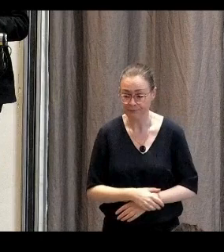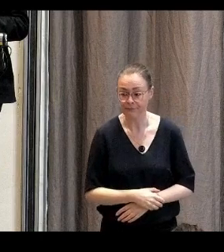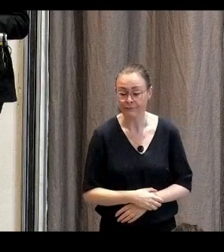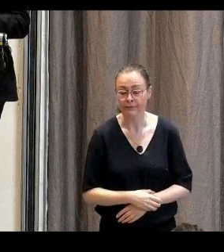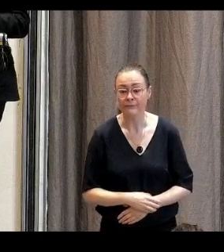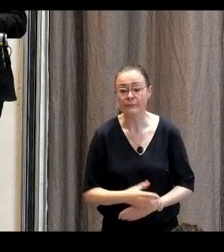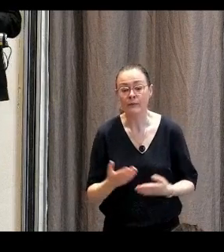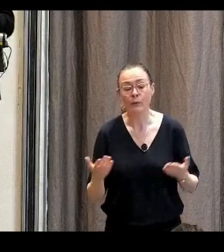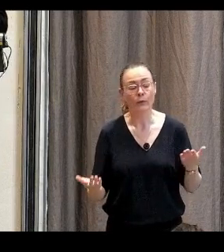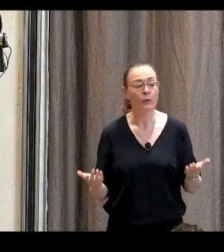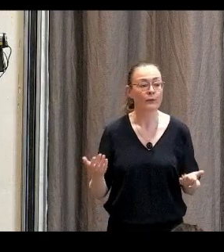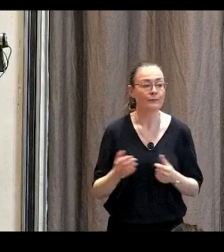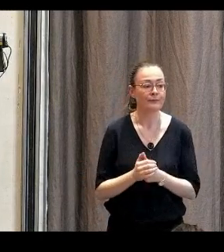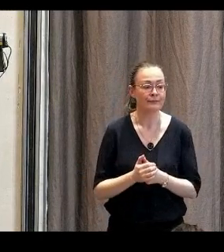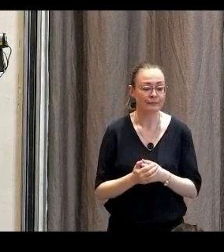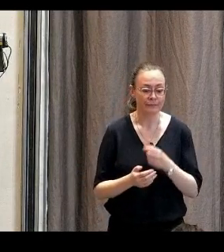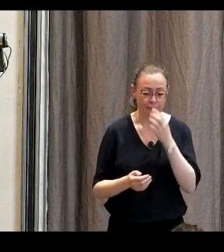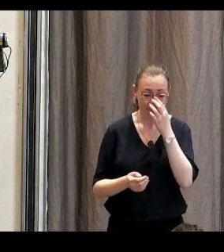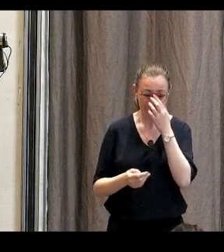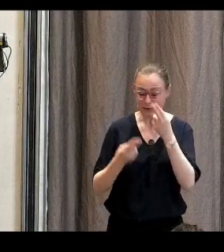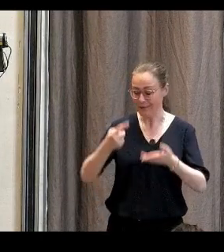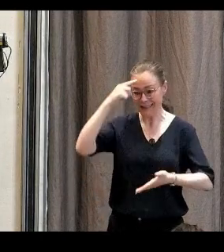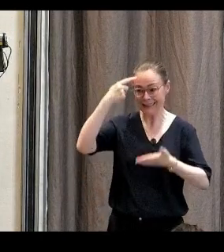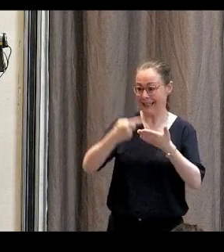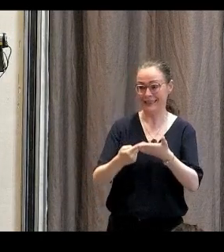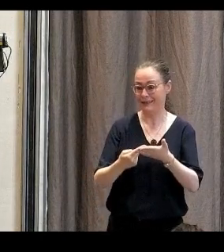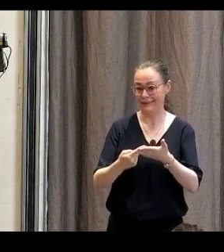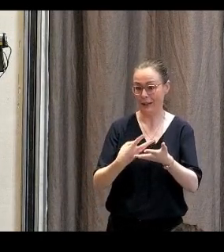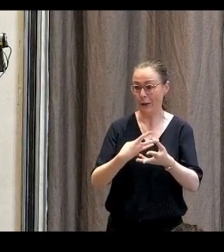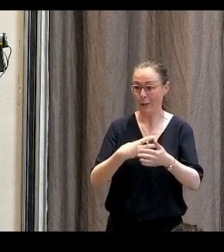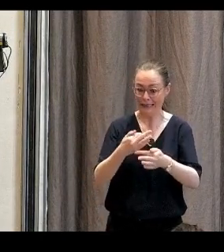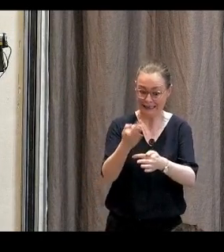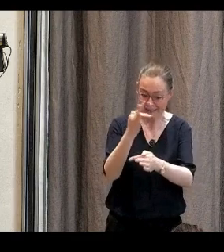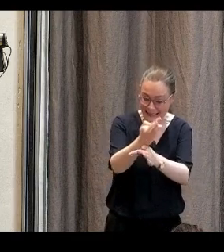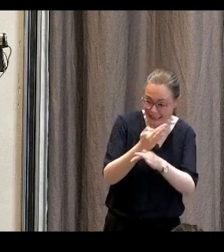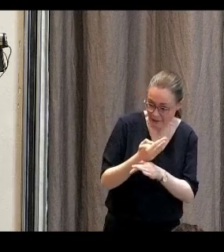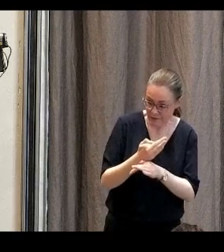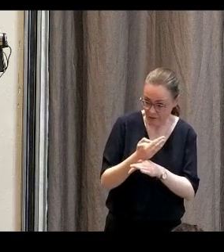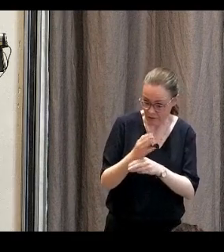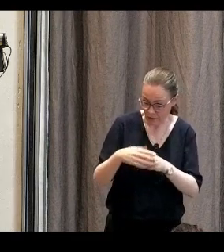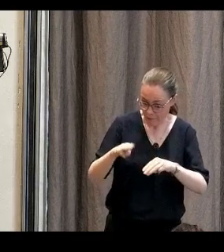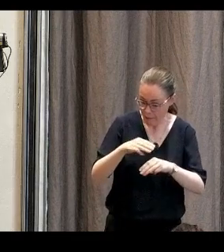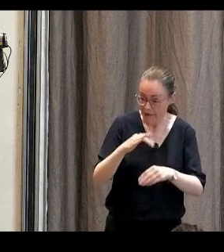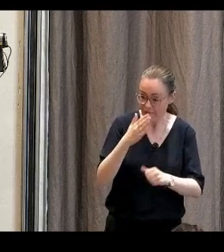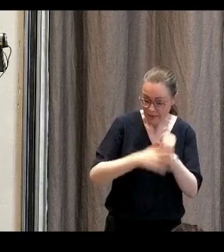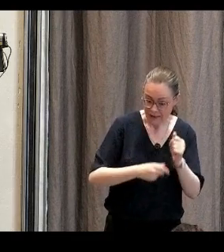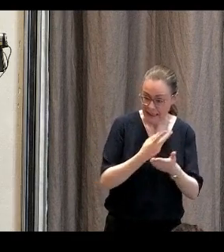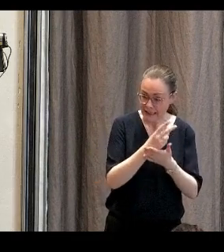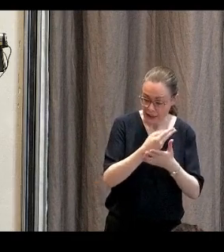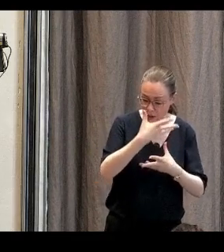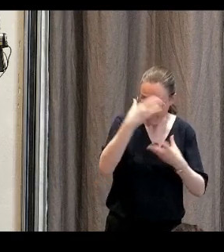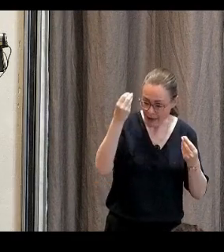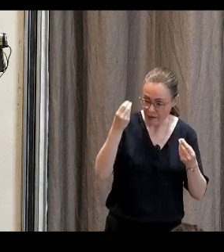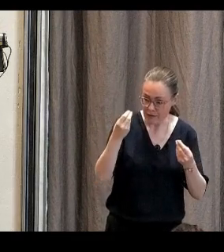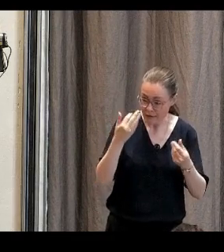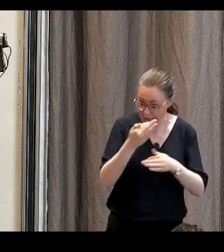So somehow we need to make a decision about when is it safe for people that have had seizures and blackouts to get